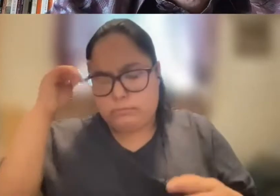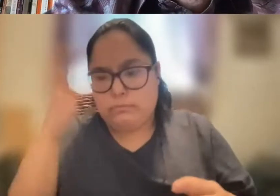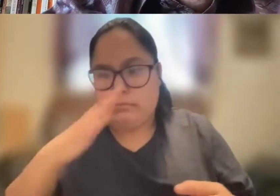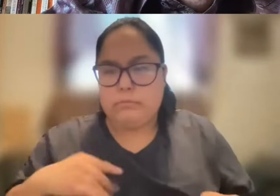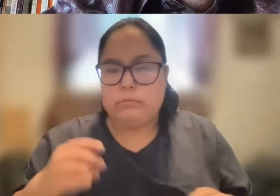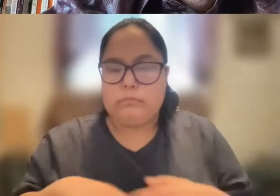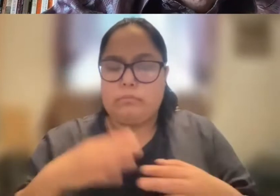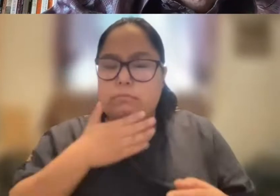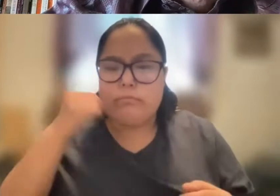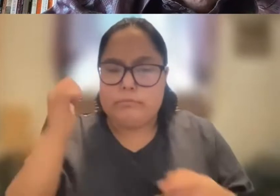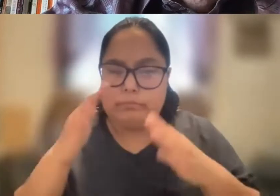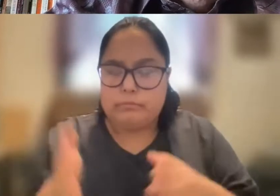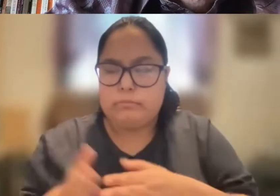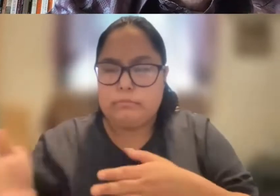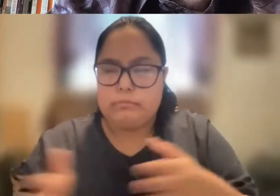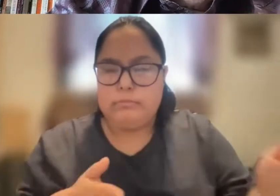for the better.